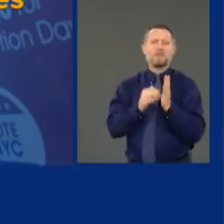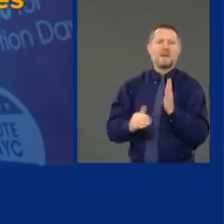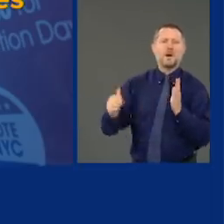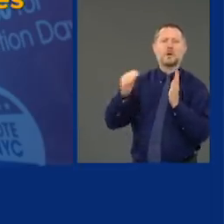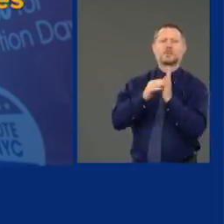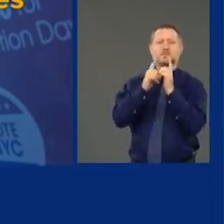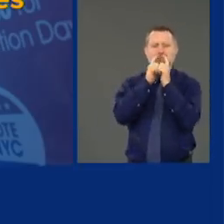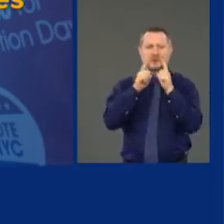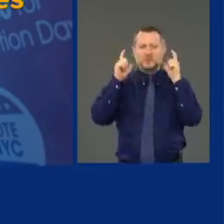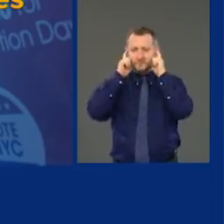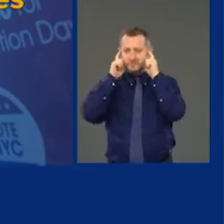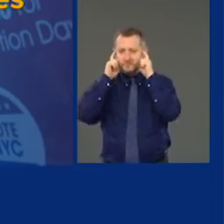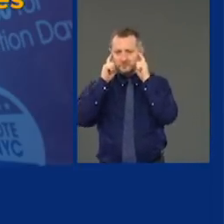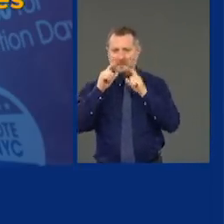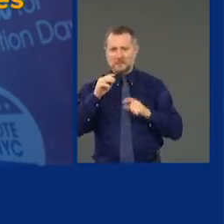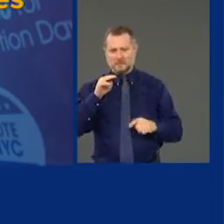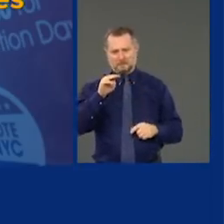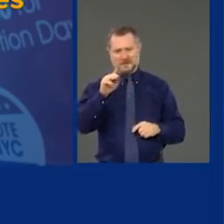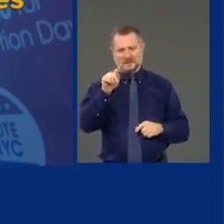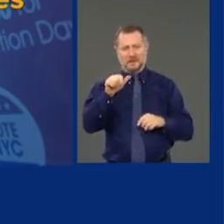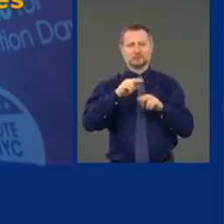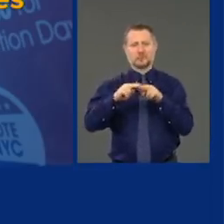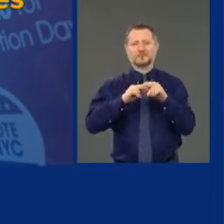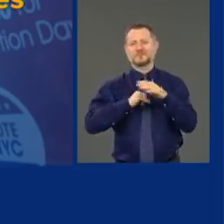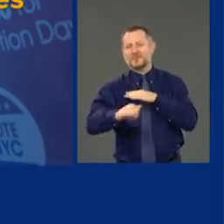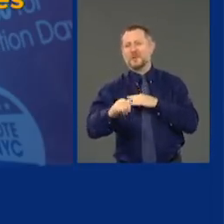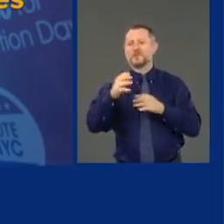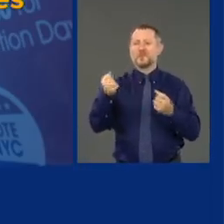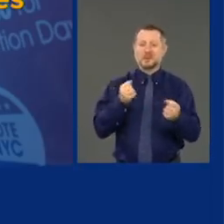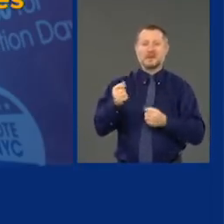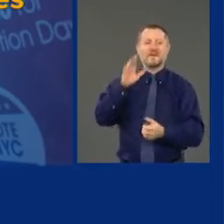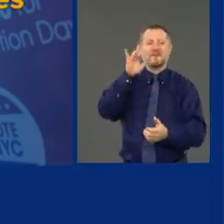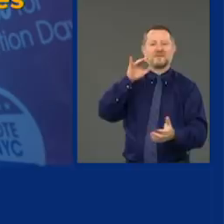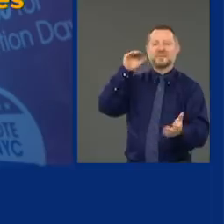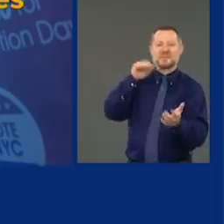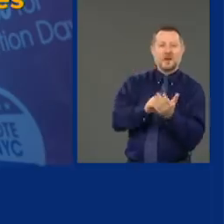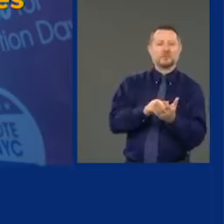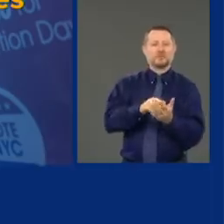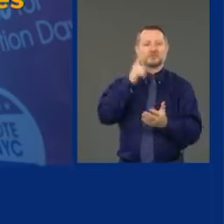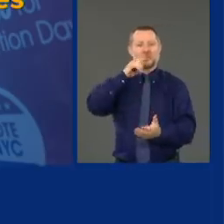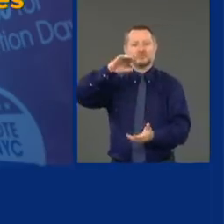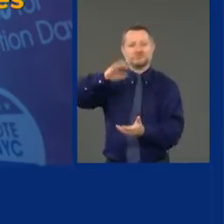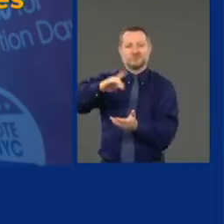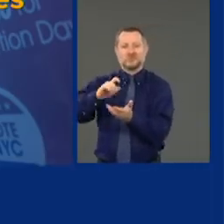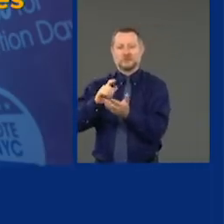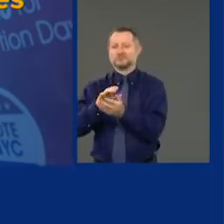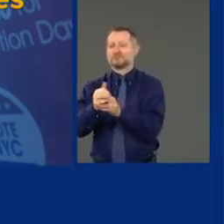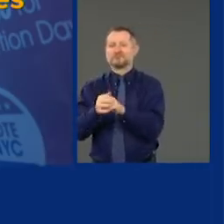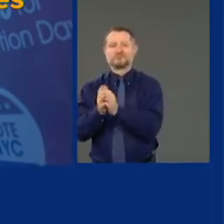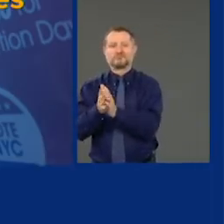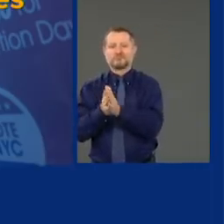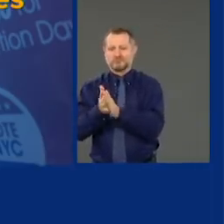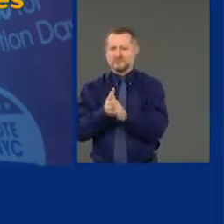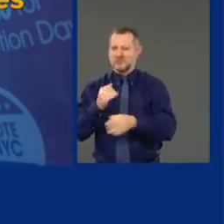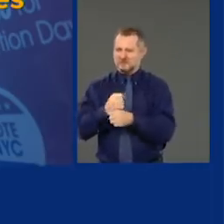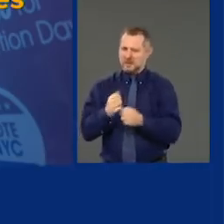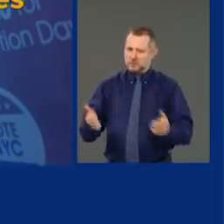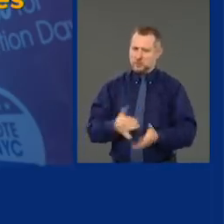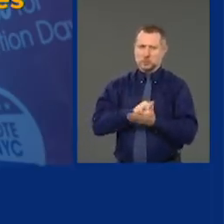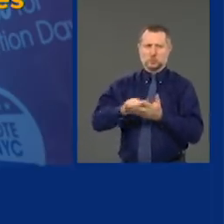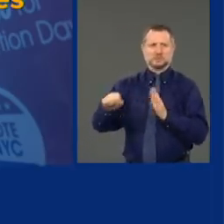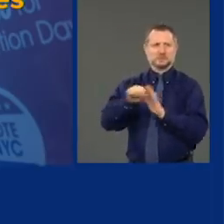25,000 gallons of hand sanitizer, made right here in the state of New York, 2-ounce bottles for